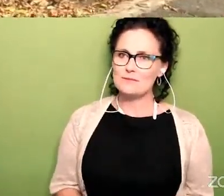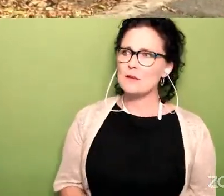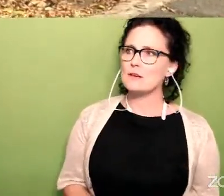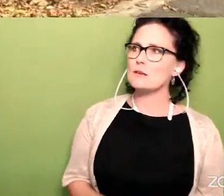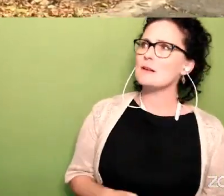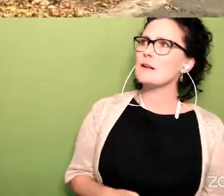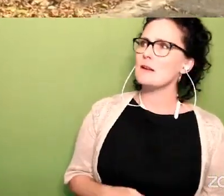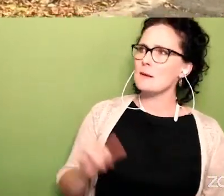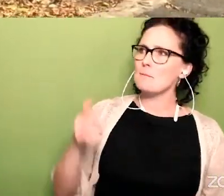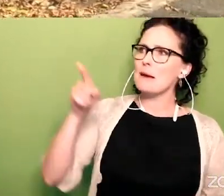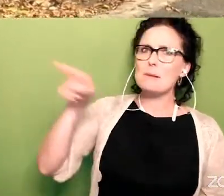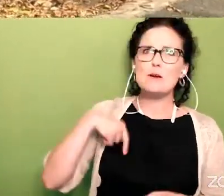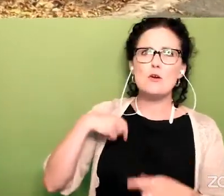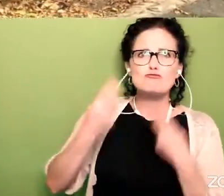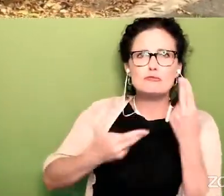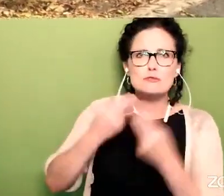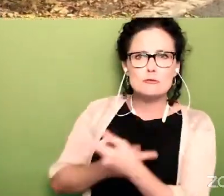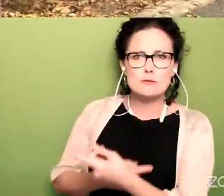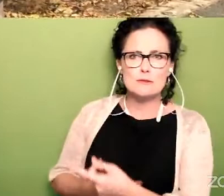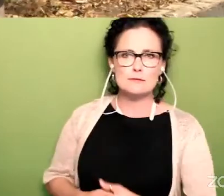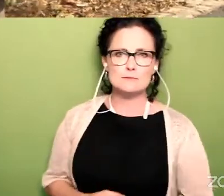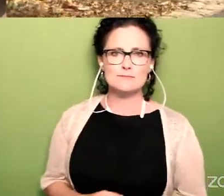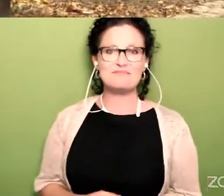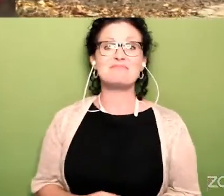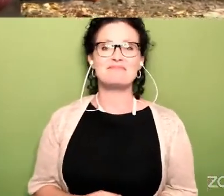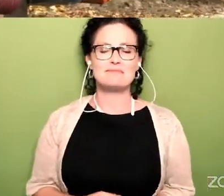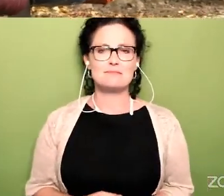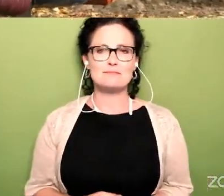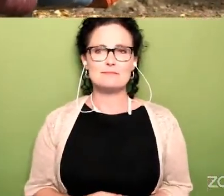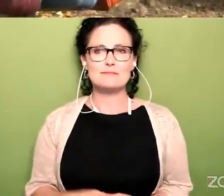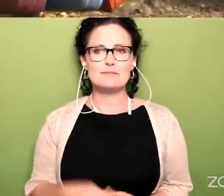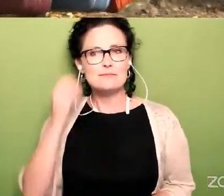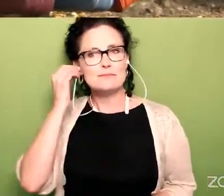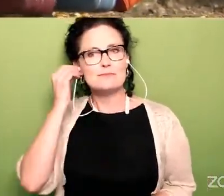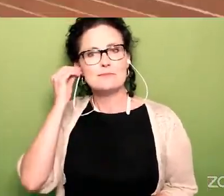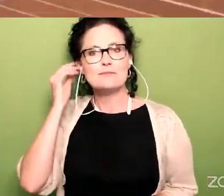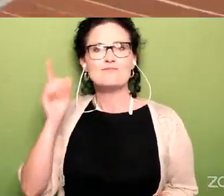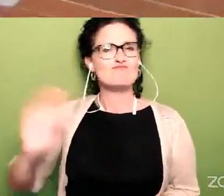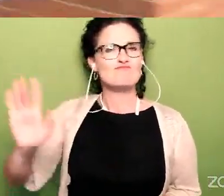for a while, right? Well, someone by the Burgess is bound to know where it is.